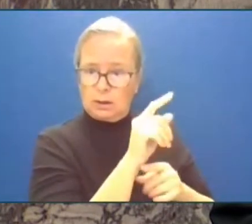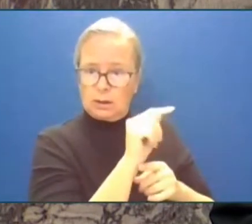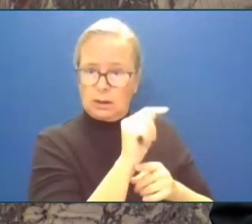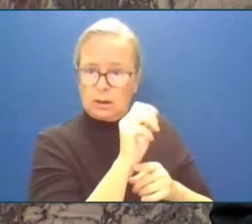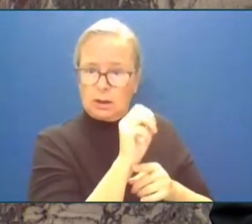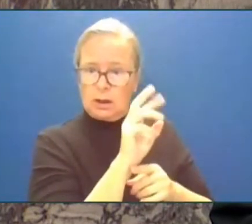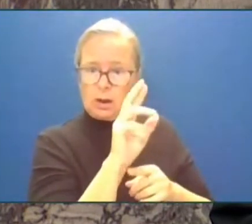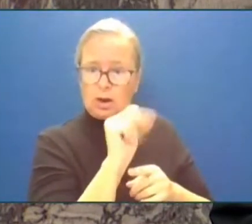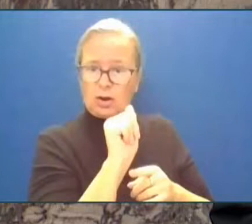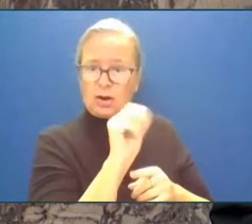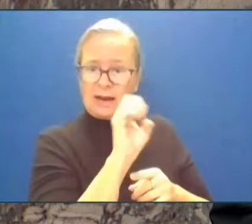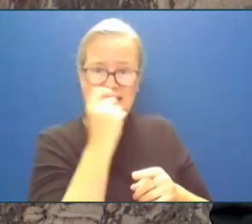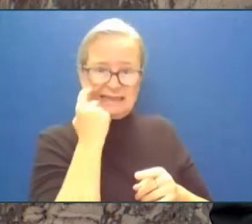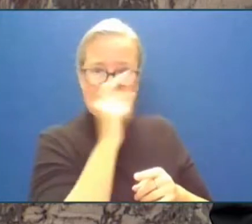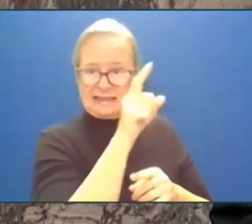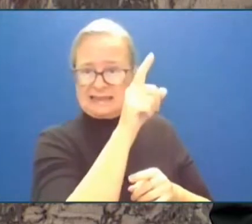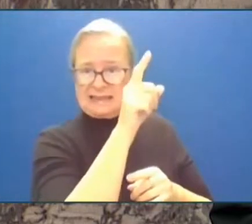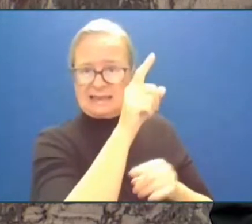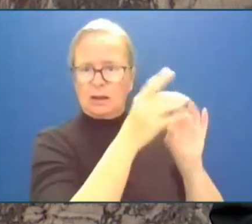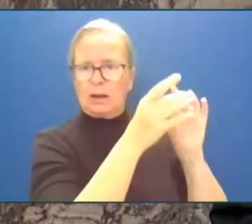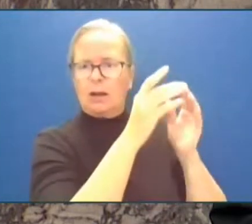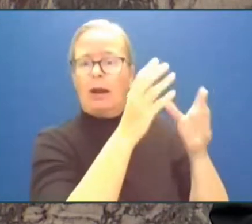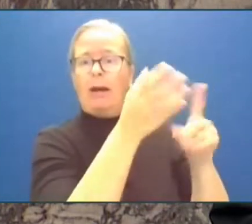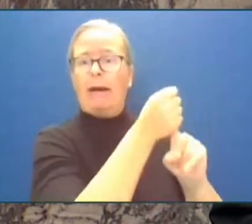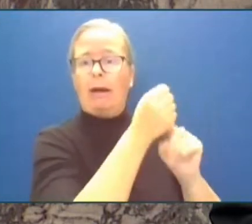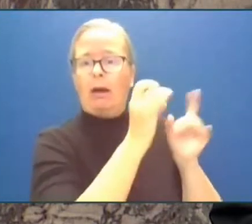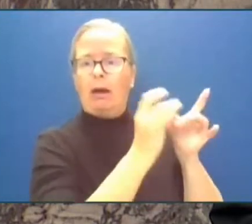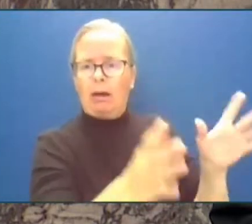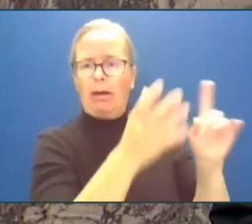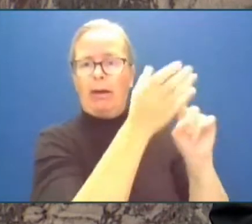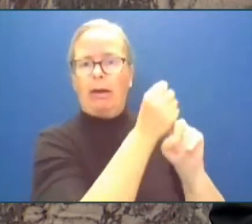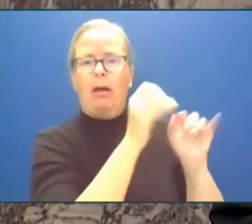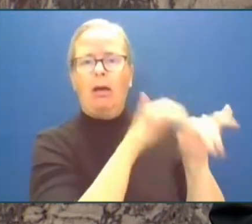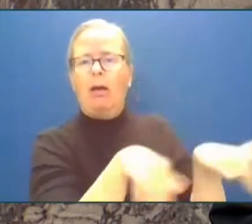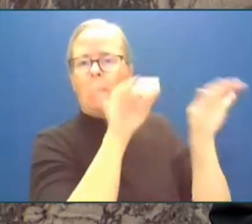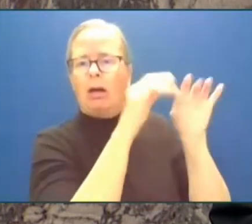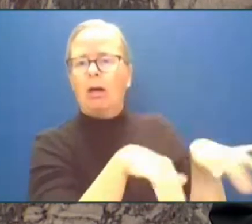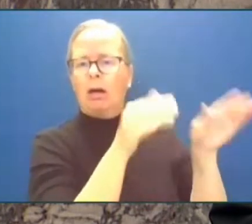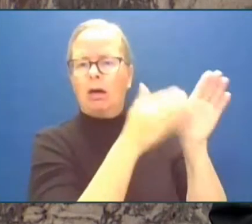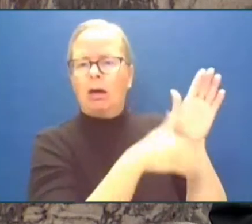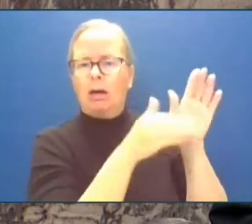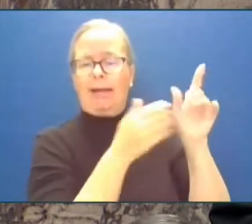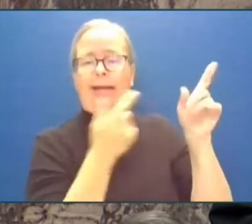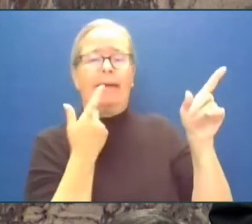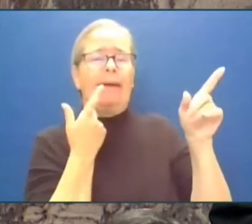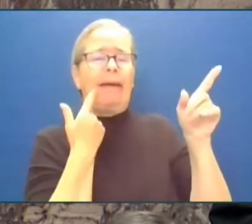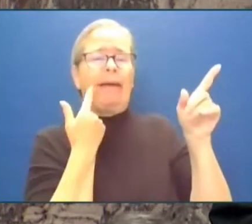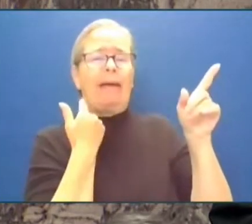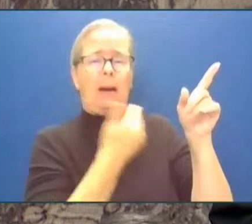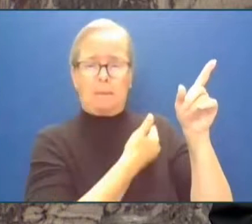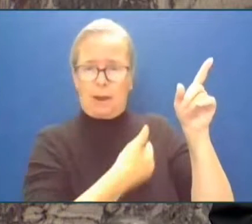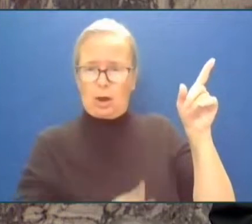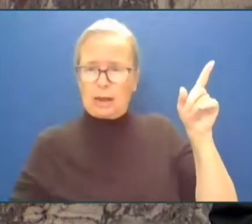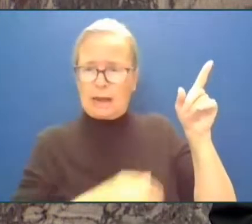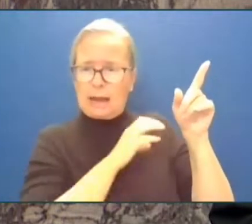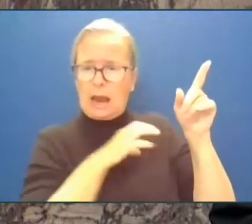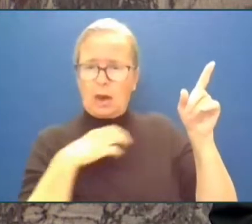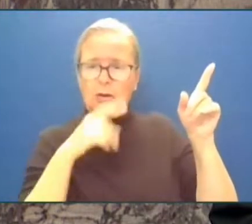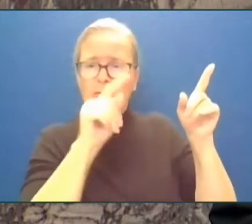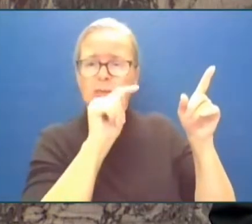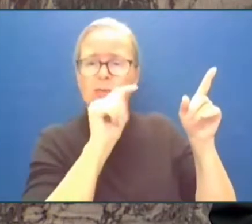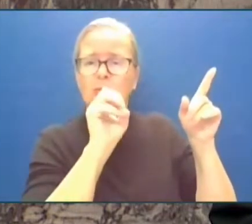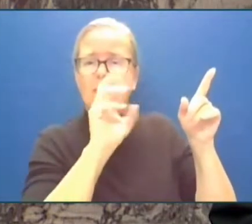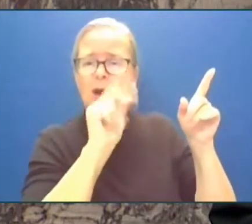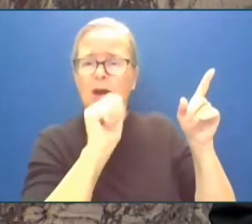question. This is what the Mayor and Council of Terrorists BC said, and I quote, "The stats don't tell the truth.